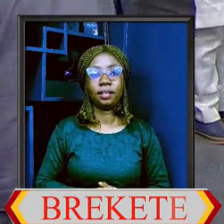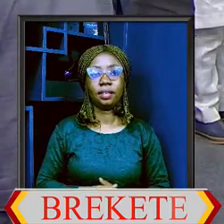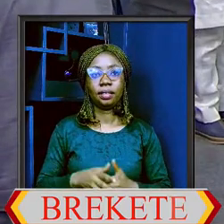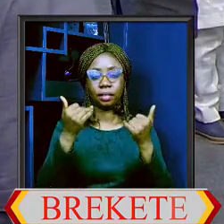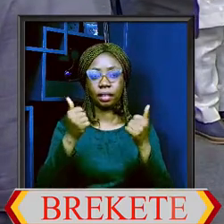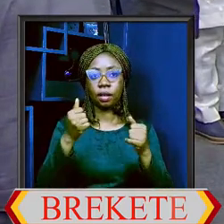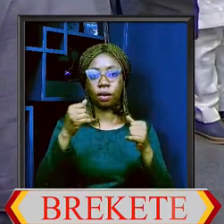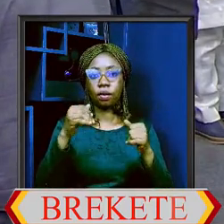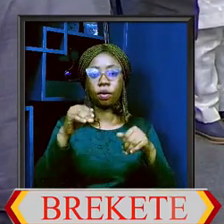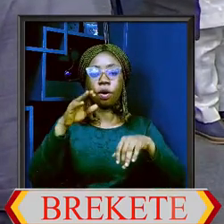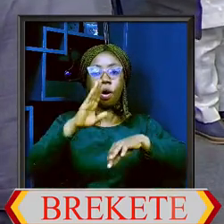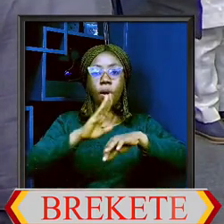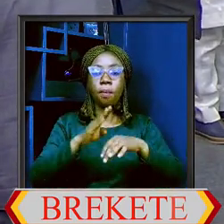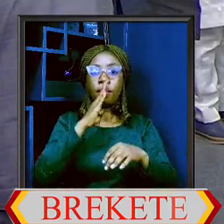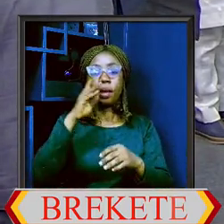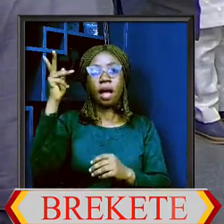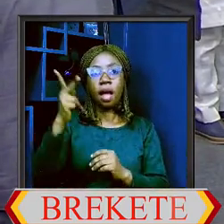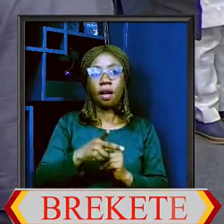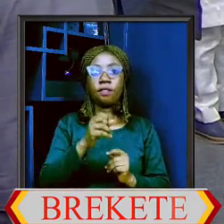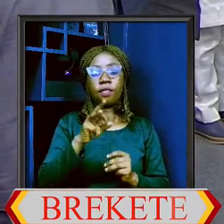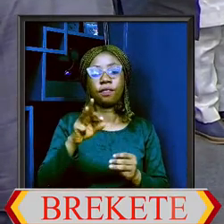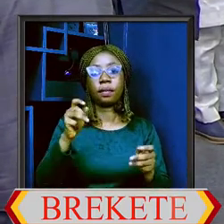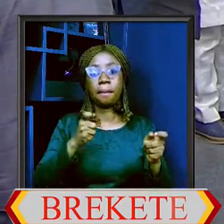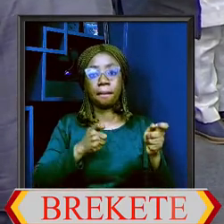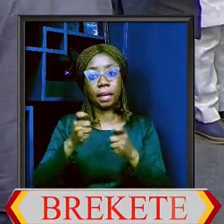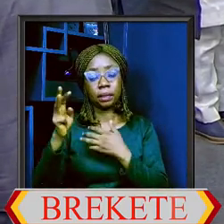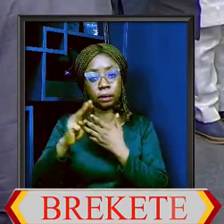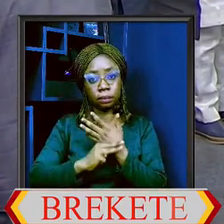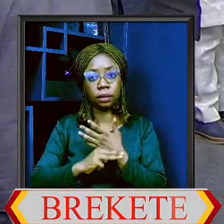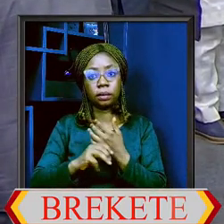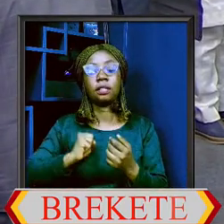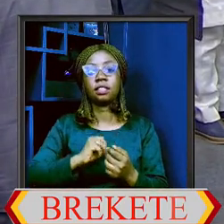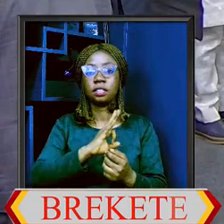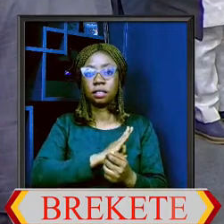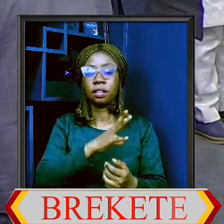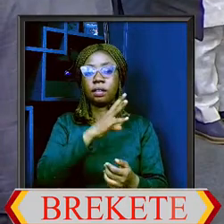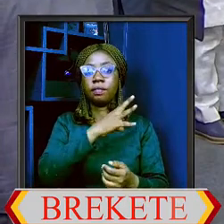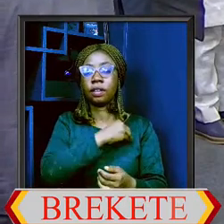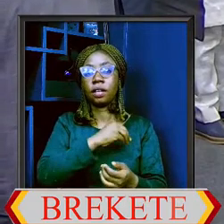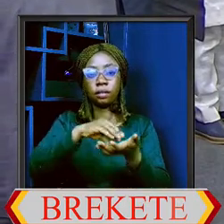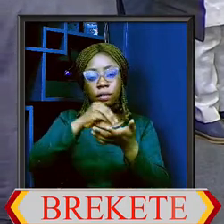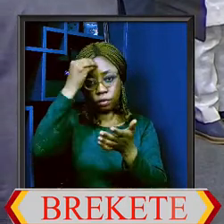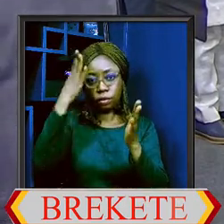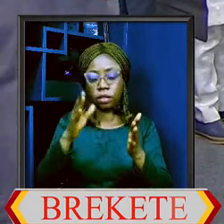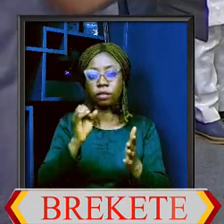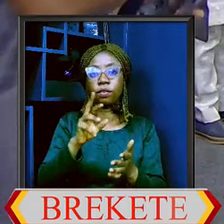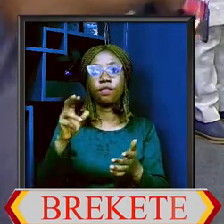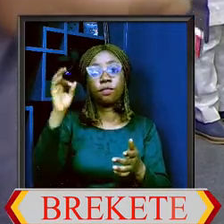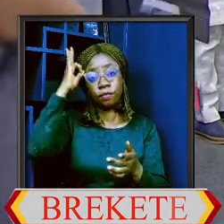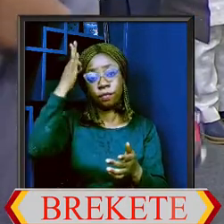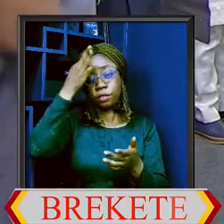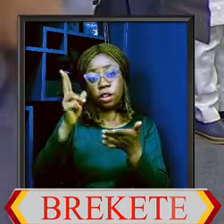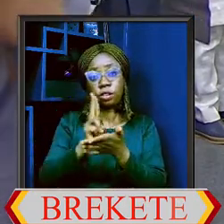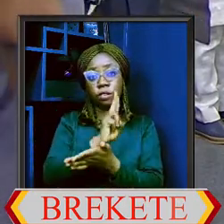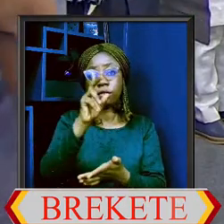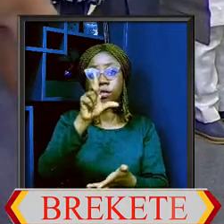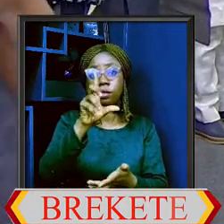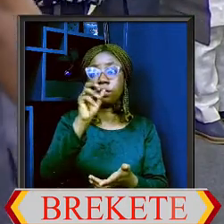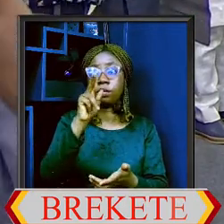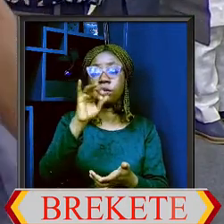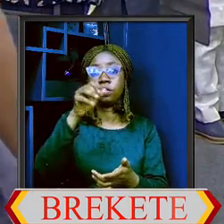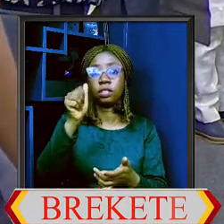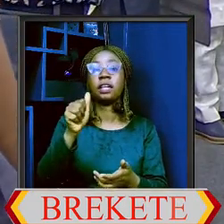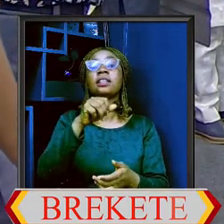now on behalf of management staff and students of federal University looda the